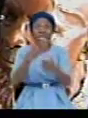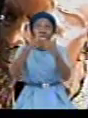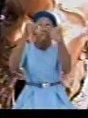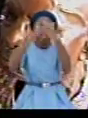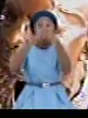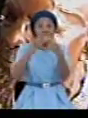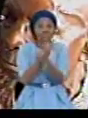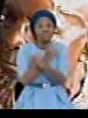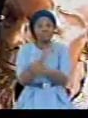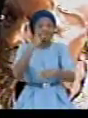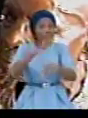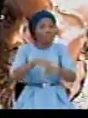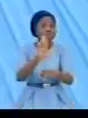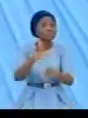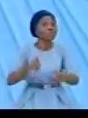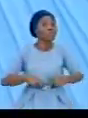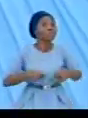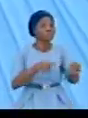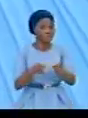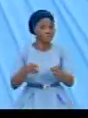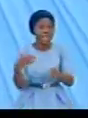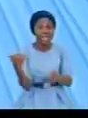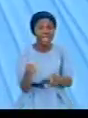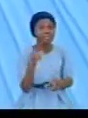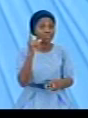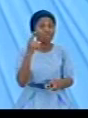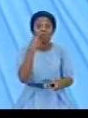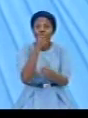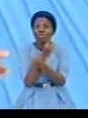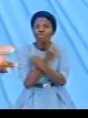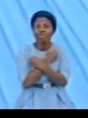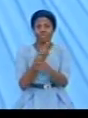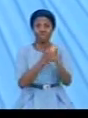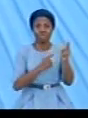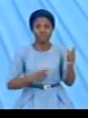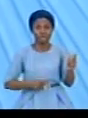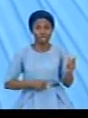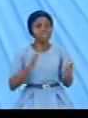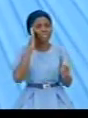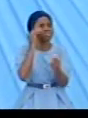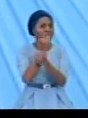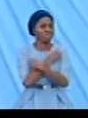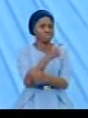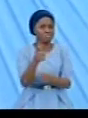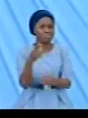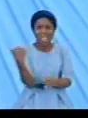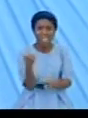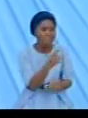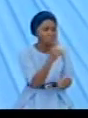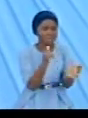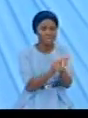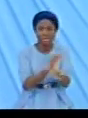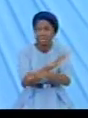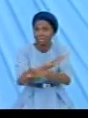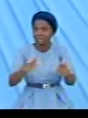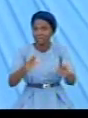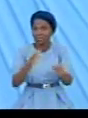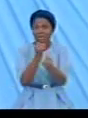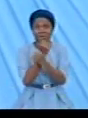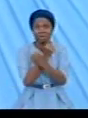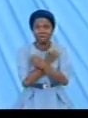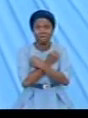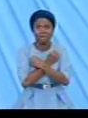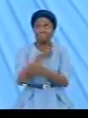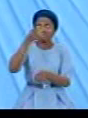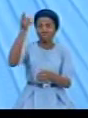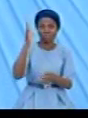life. And anyone that loves the Lord will love you. Anyone that does not love the Lord, what do you care about?